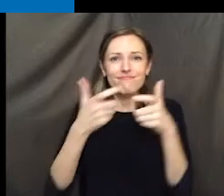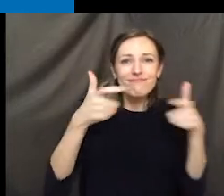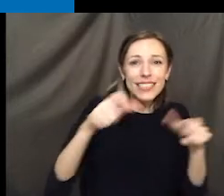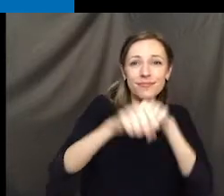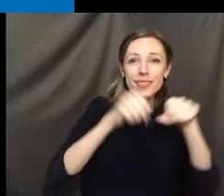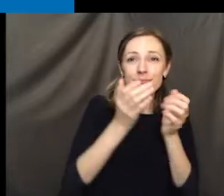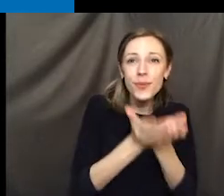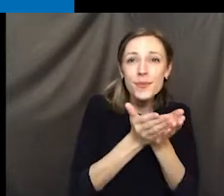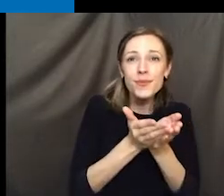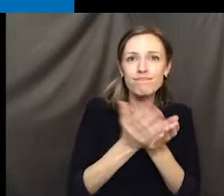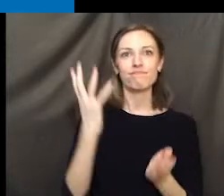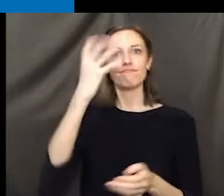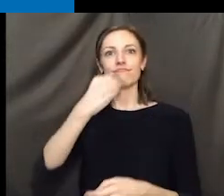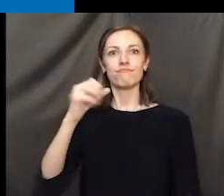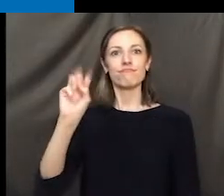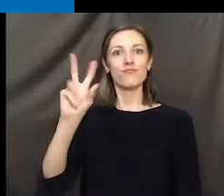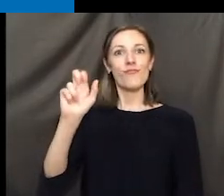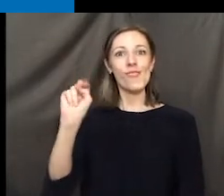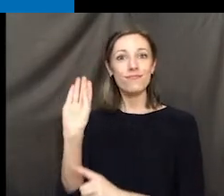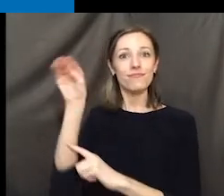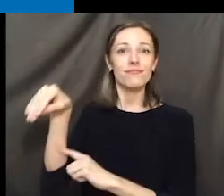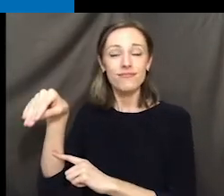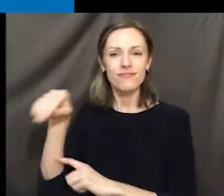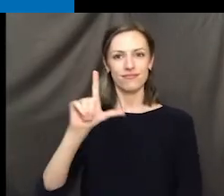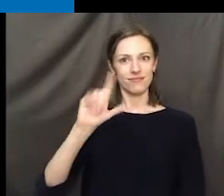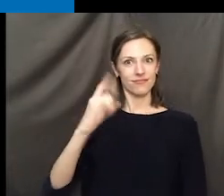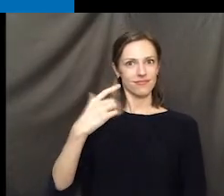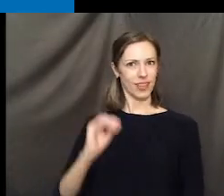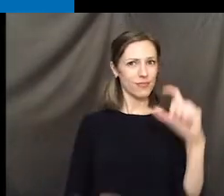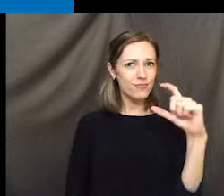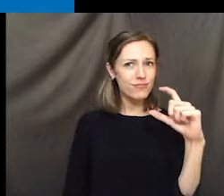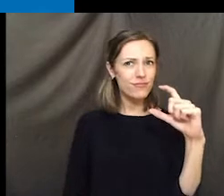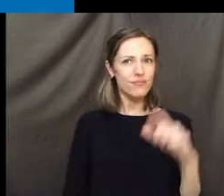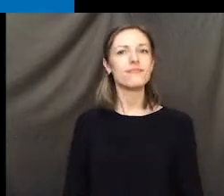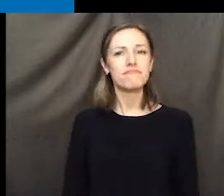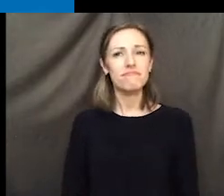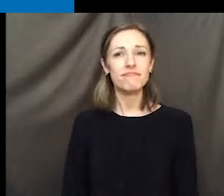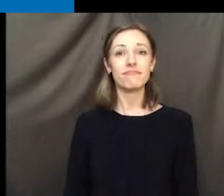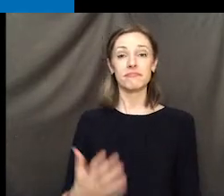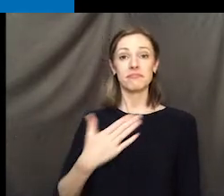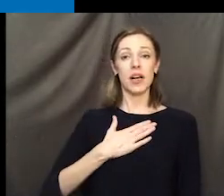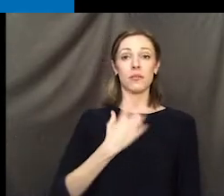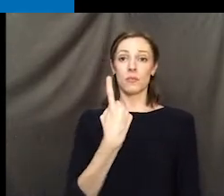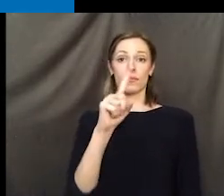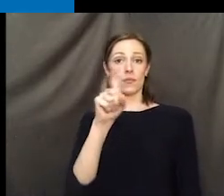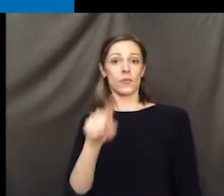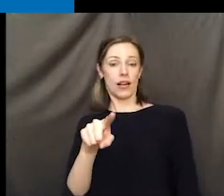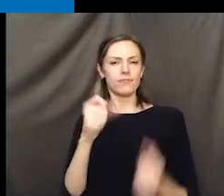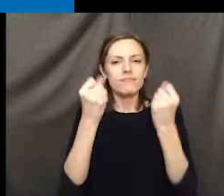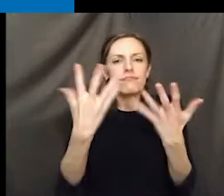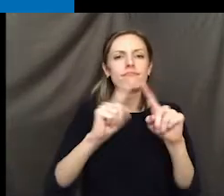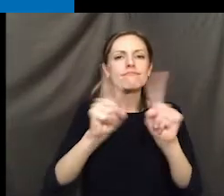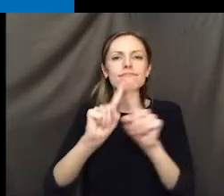to interpret what I asked of you. Yet too often, we find ourselves recreating educational environments that push children